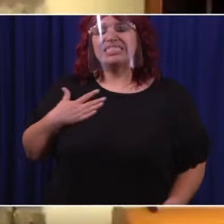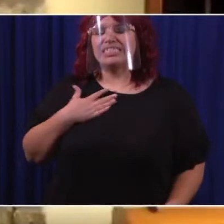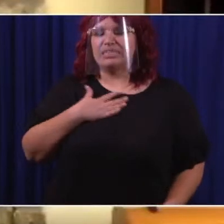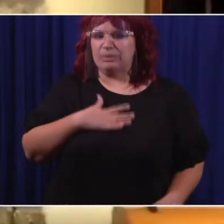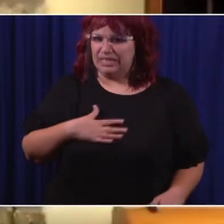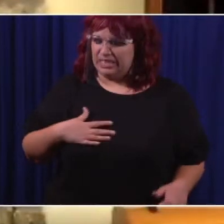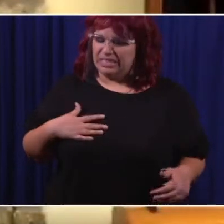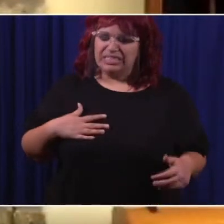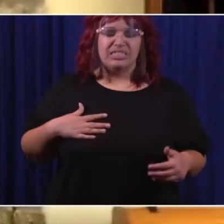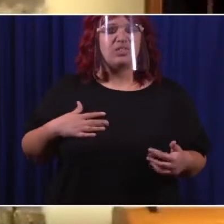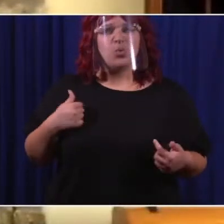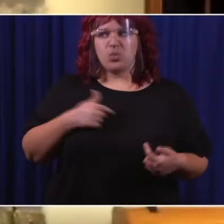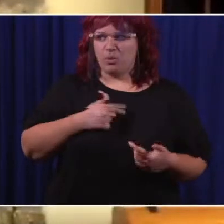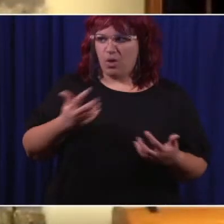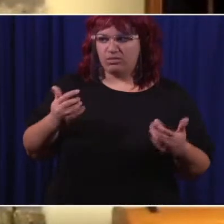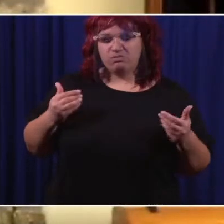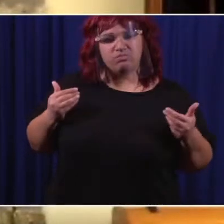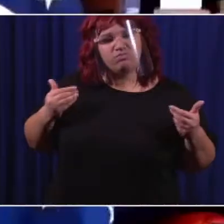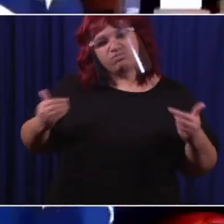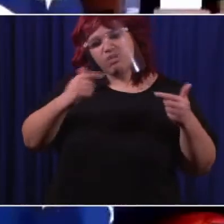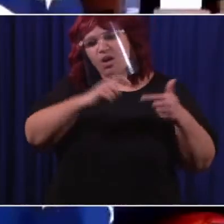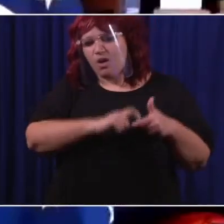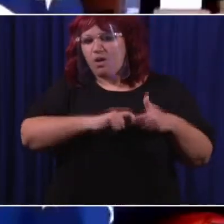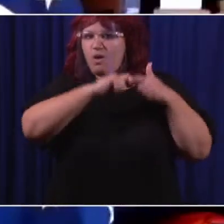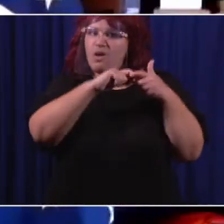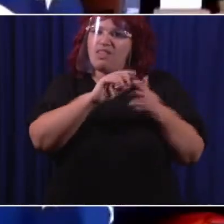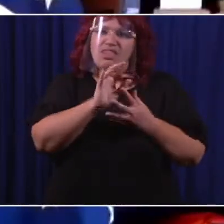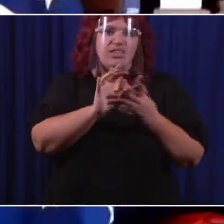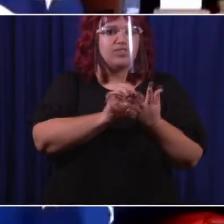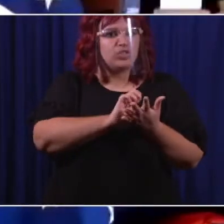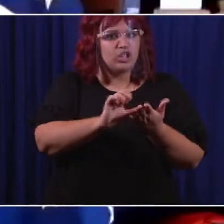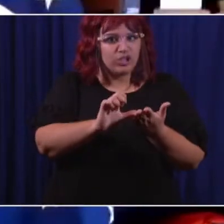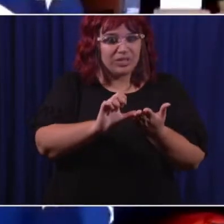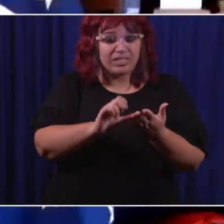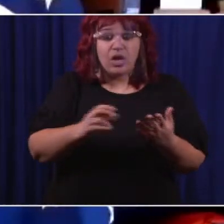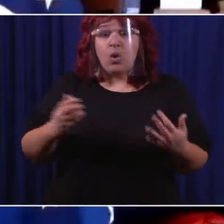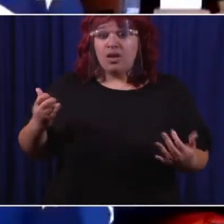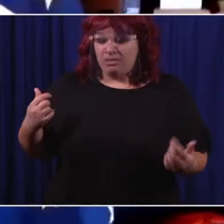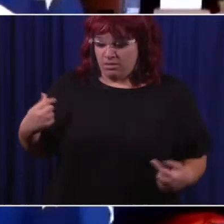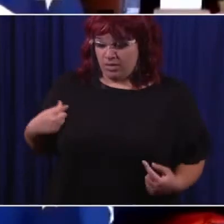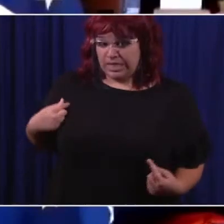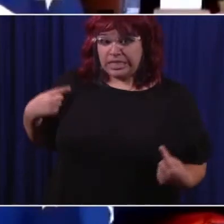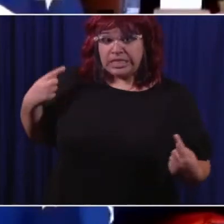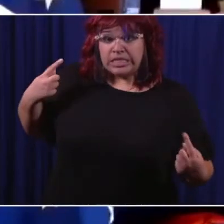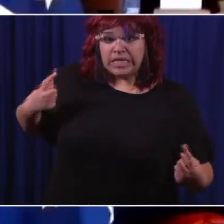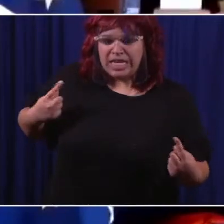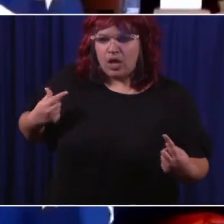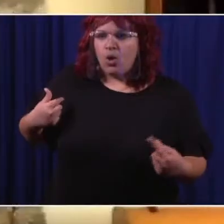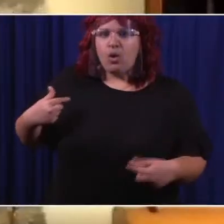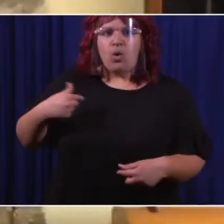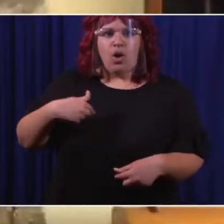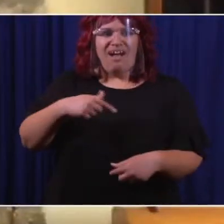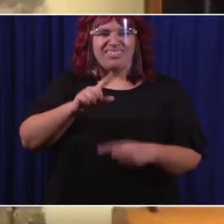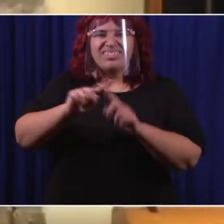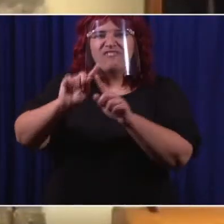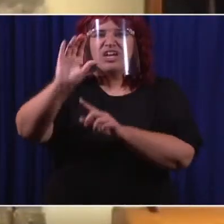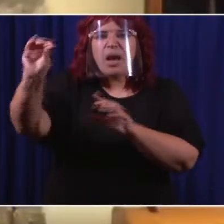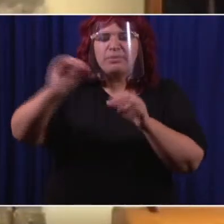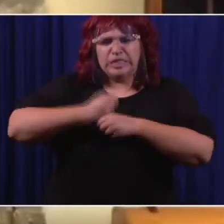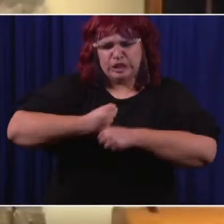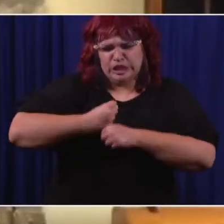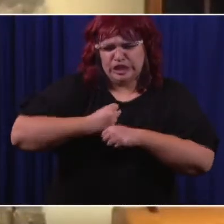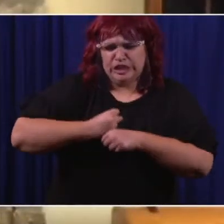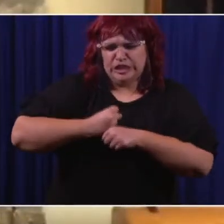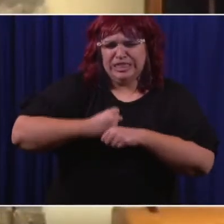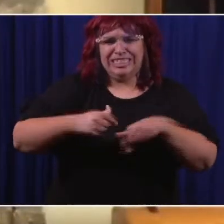and we've built that out very well over time. So that helps mitigate that problem. And we have some